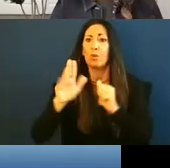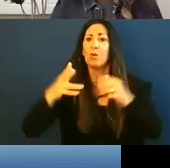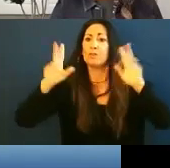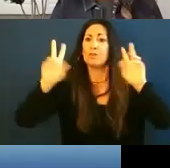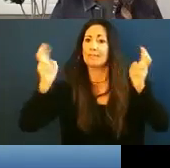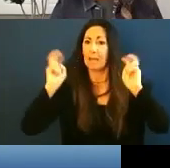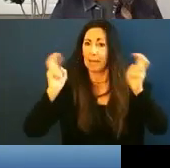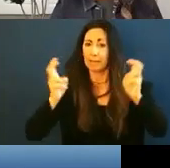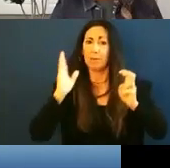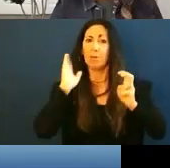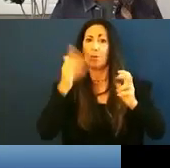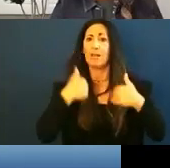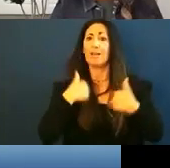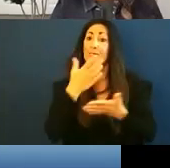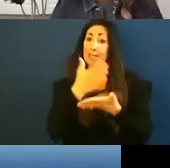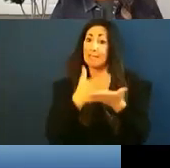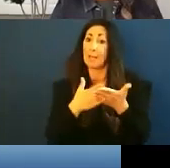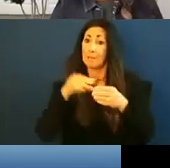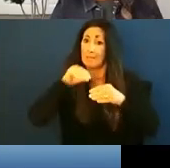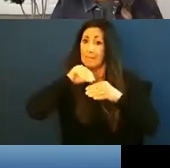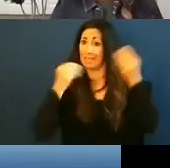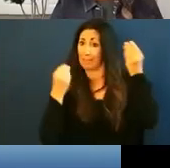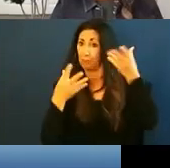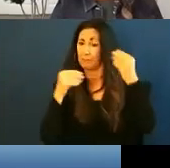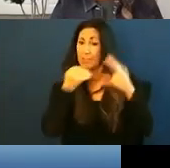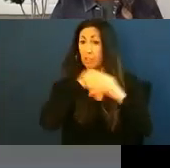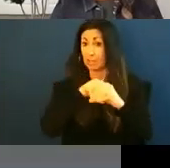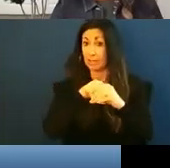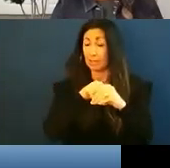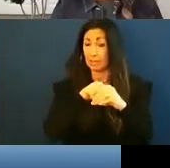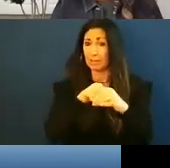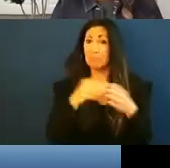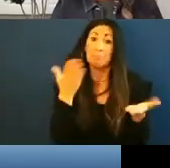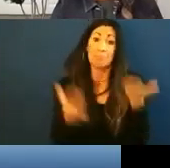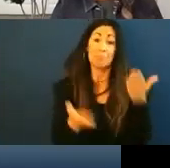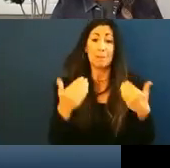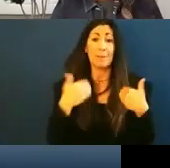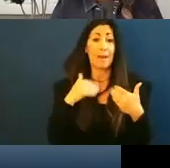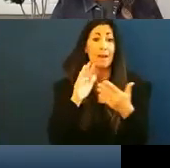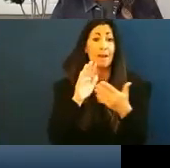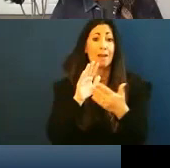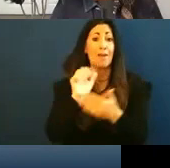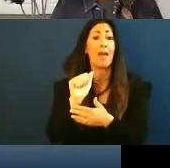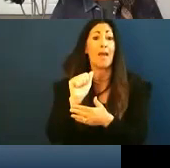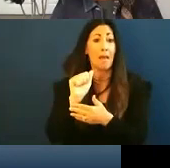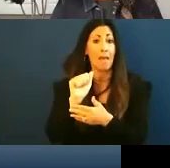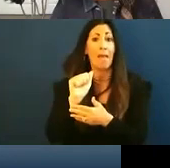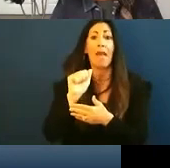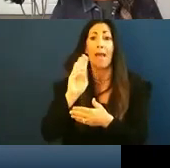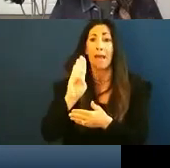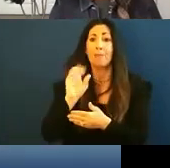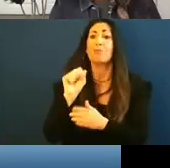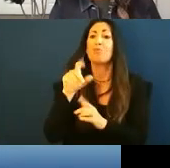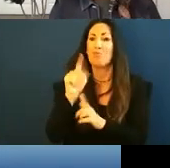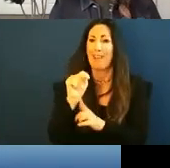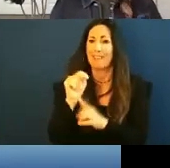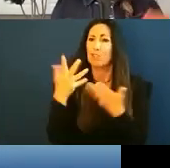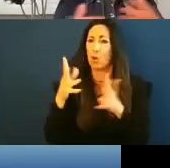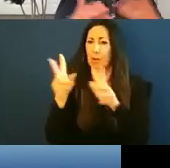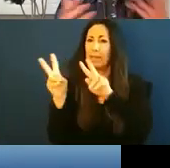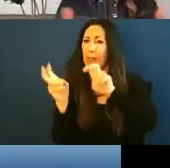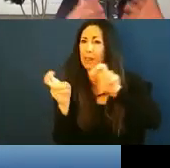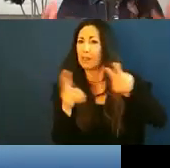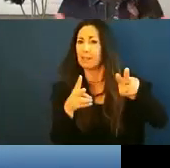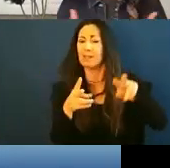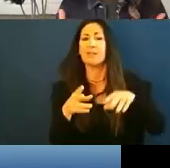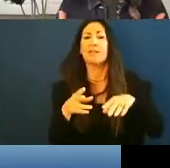some information in it. I might even have an abstract. Does it? Yeah, abstract is loaded. And now you